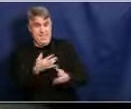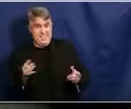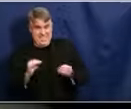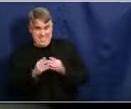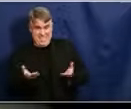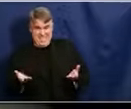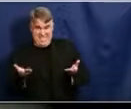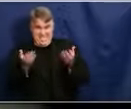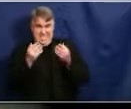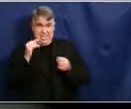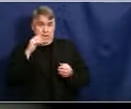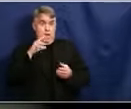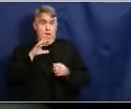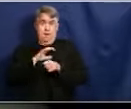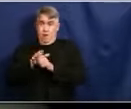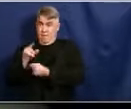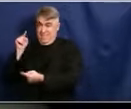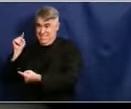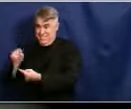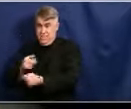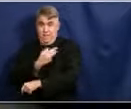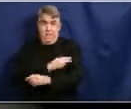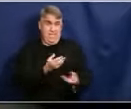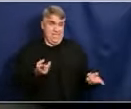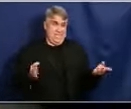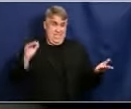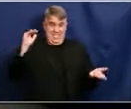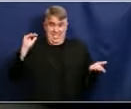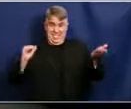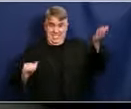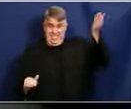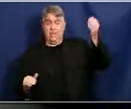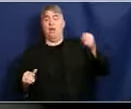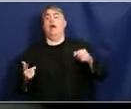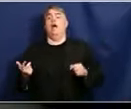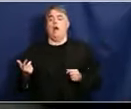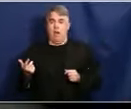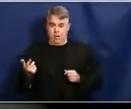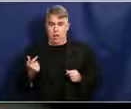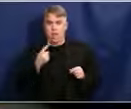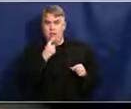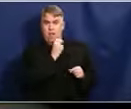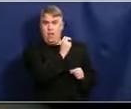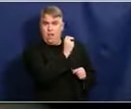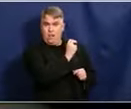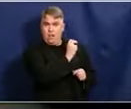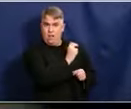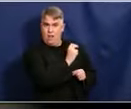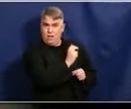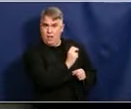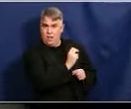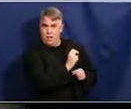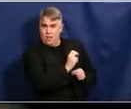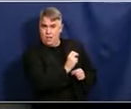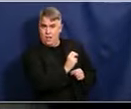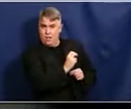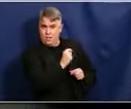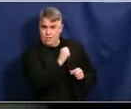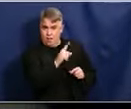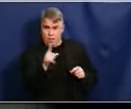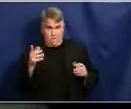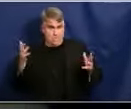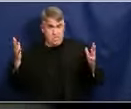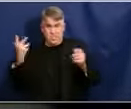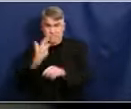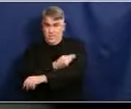the formulas underlying the tiers. And so I think as we move through everyone being able to access the vaccine and those numbers continue